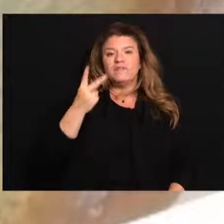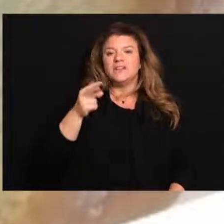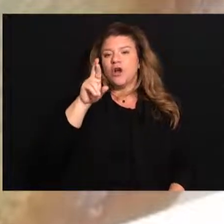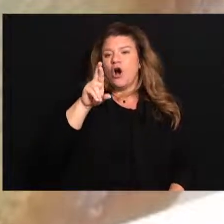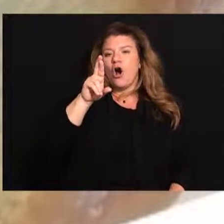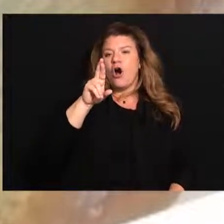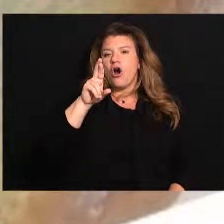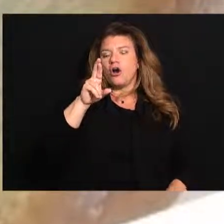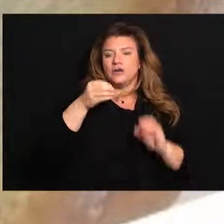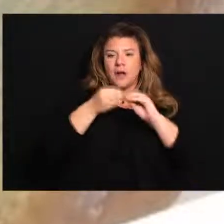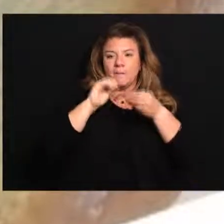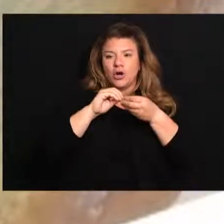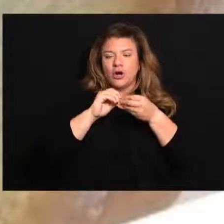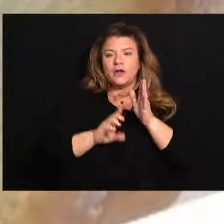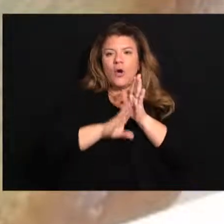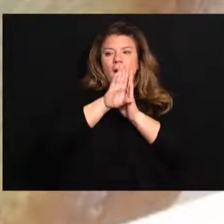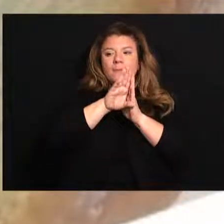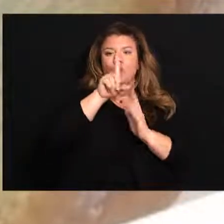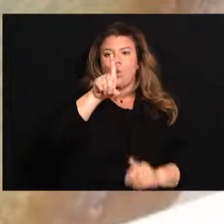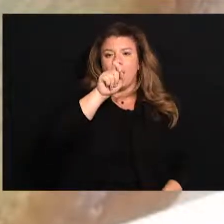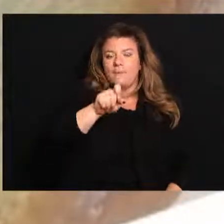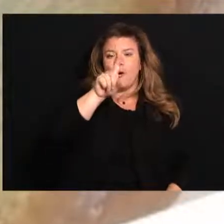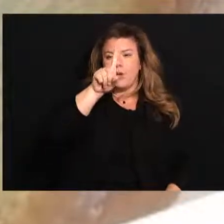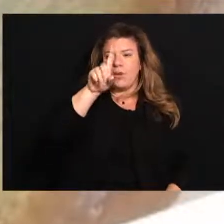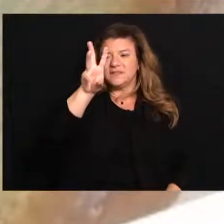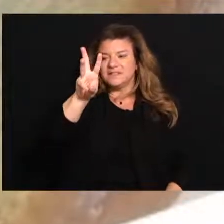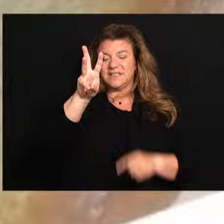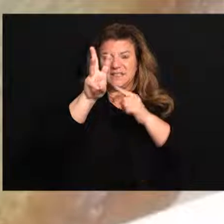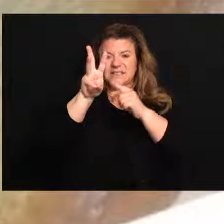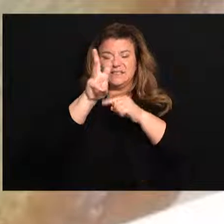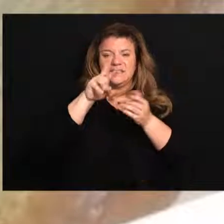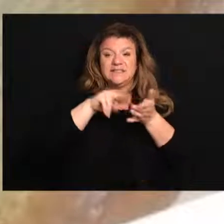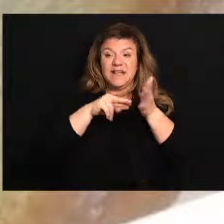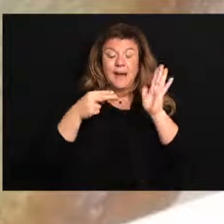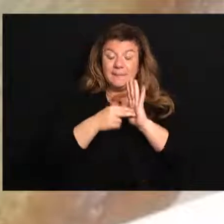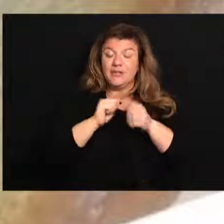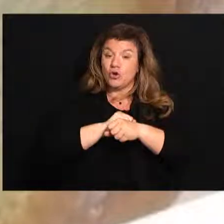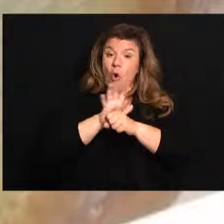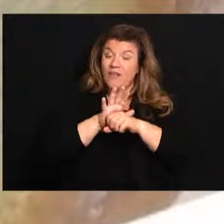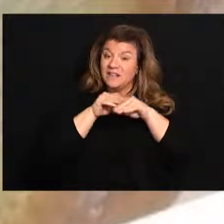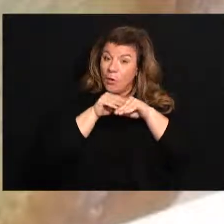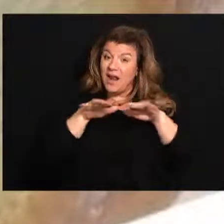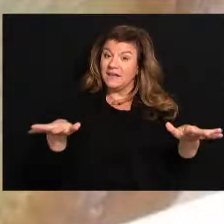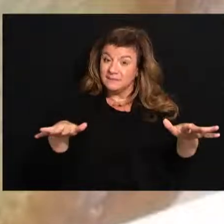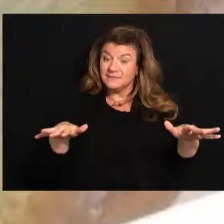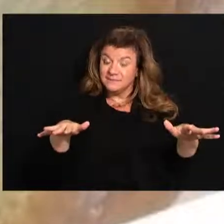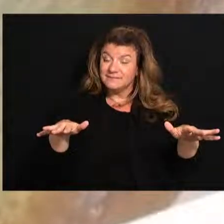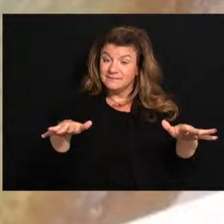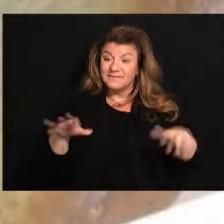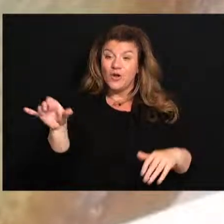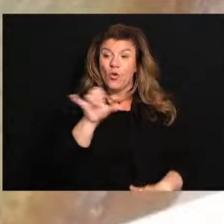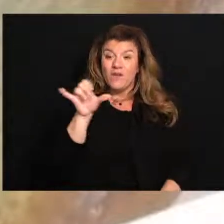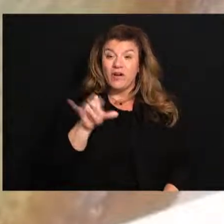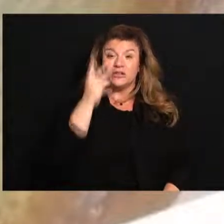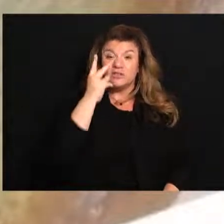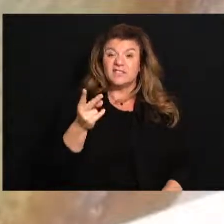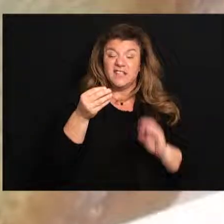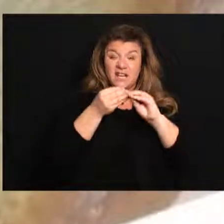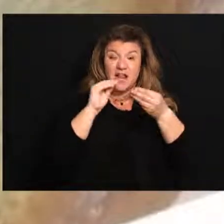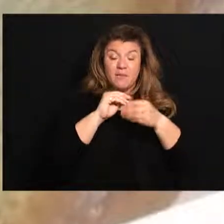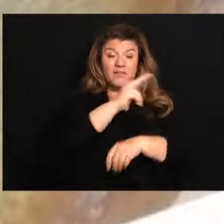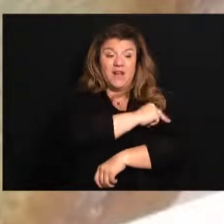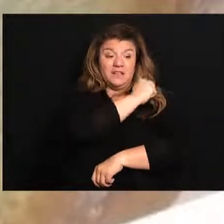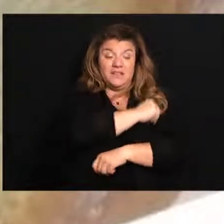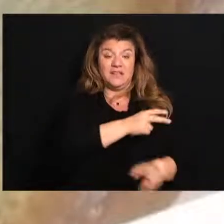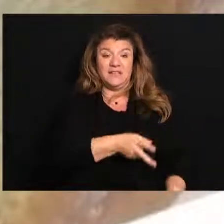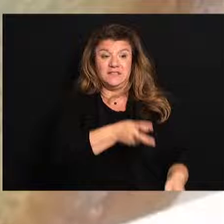go up to 1.16, which means that COVID is definitely spreading. And we also have seen the number of hospitalizations